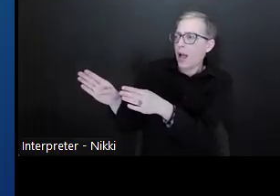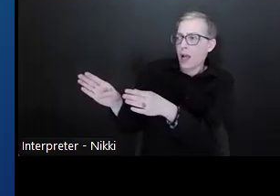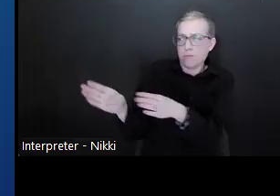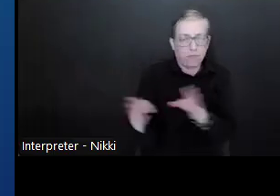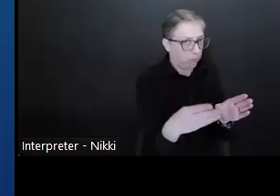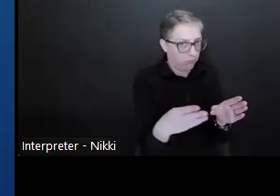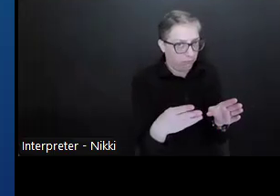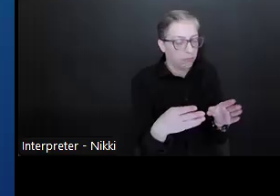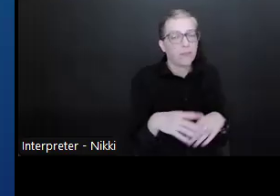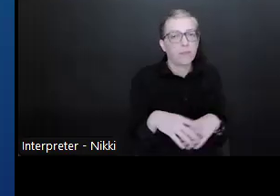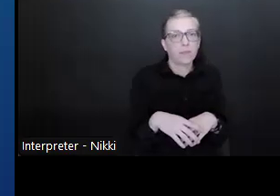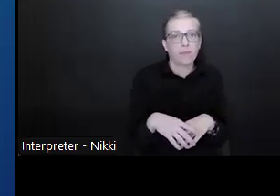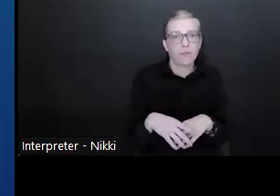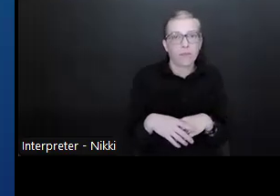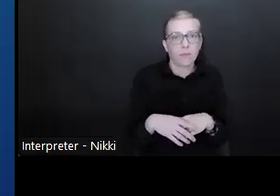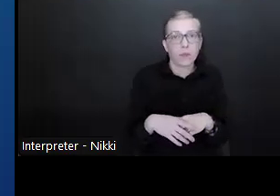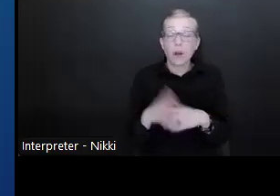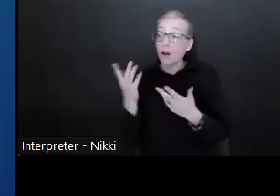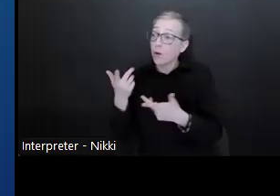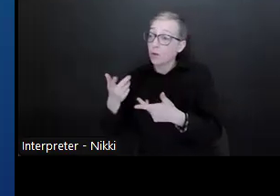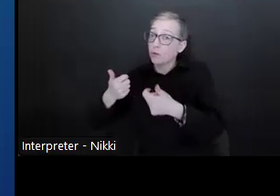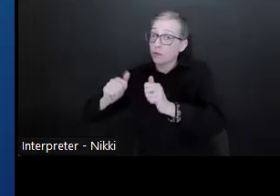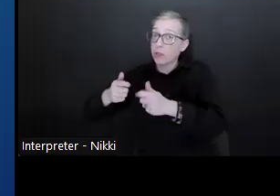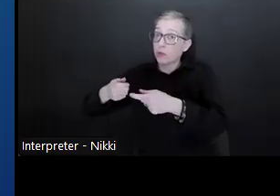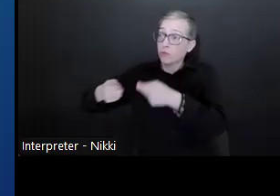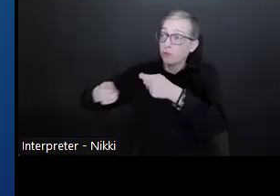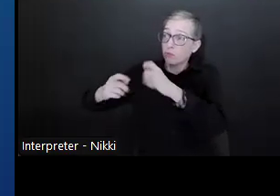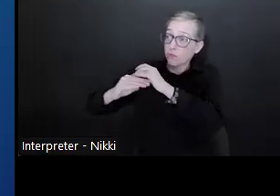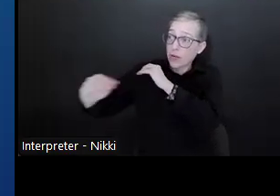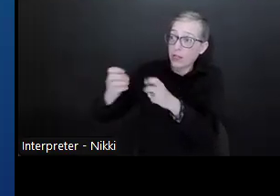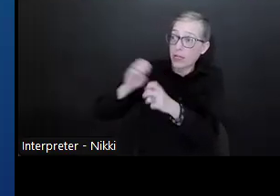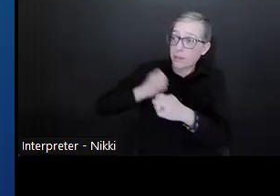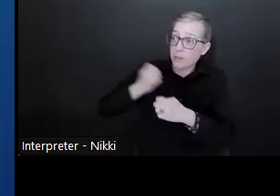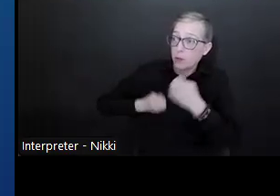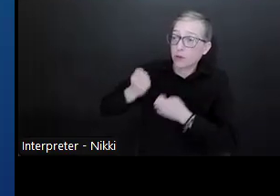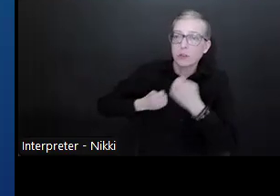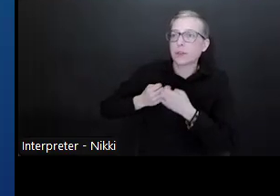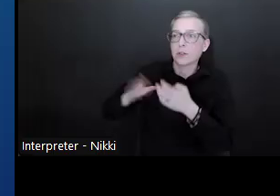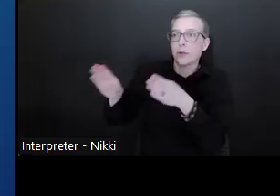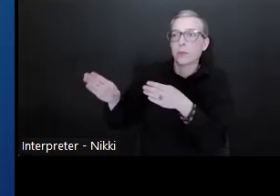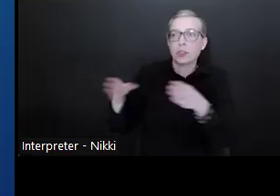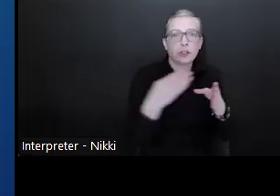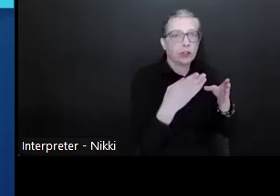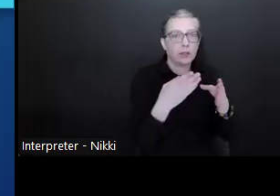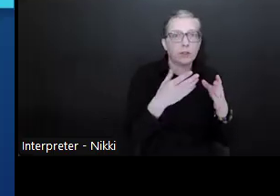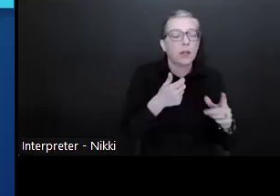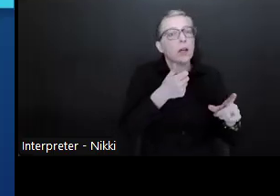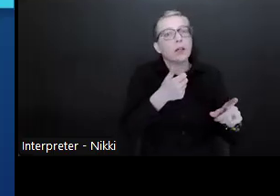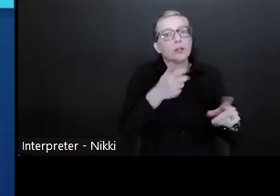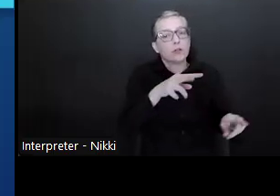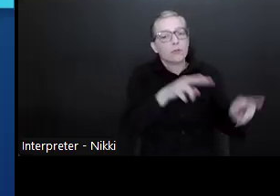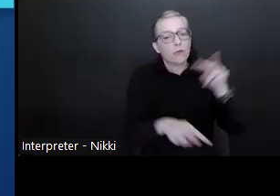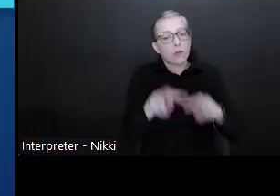going to try and regulate emotions. We are trying to say, let's look at self-function as a broader